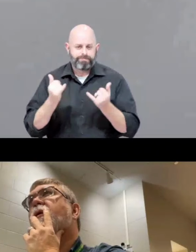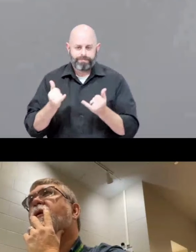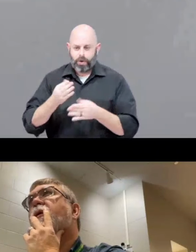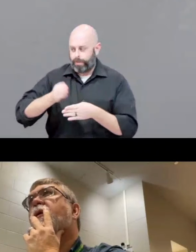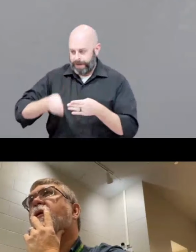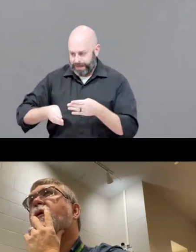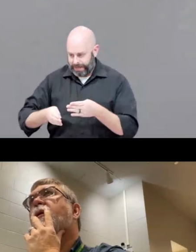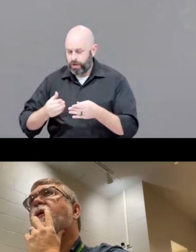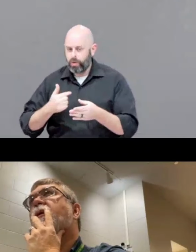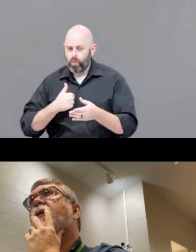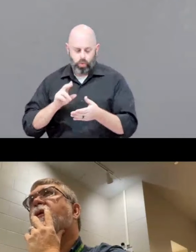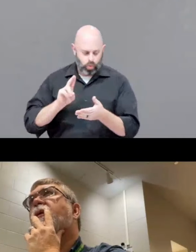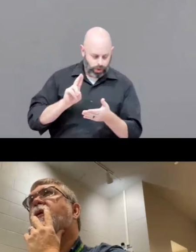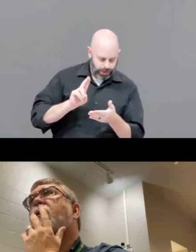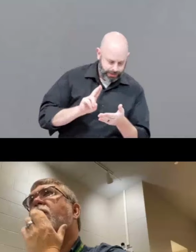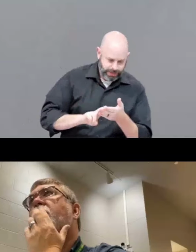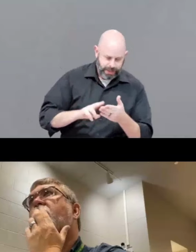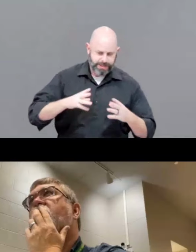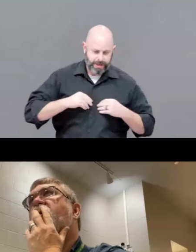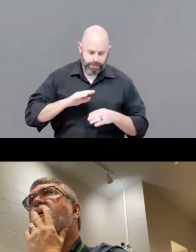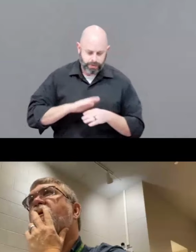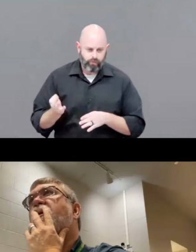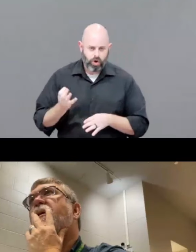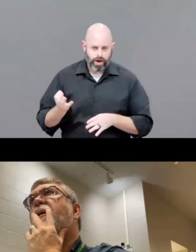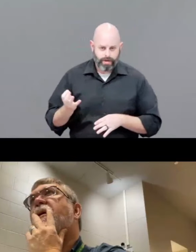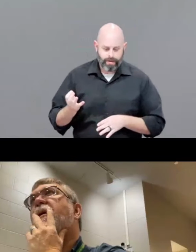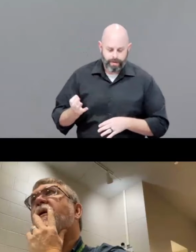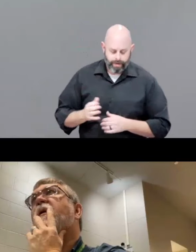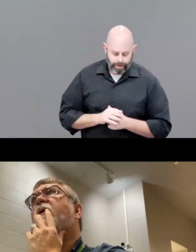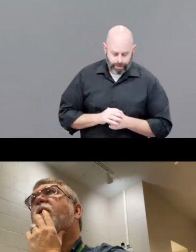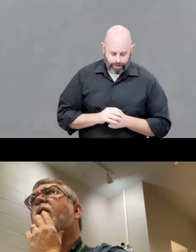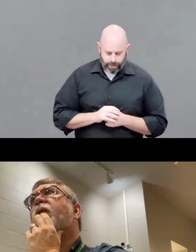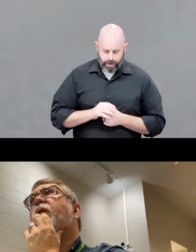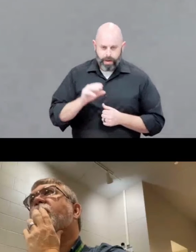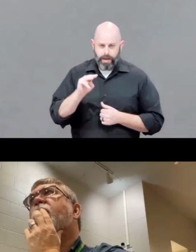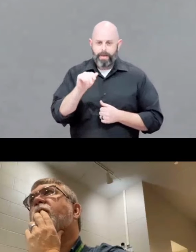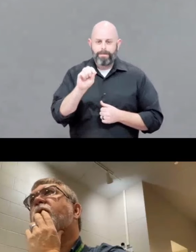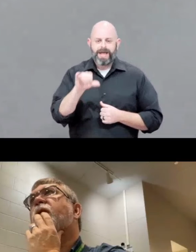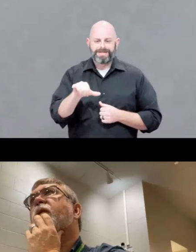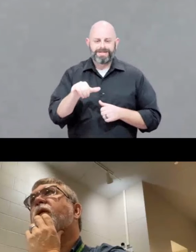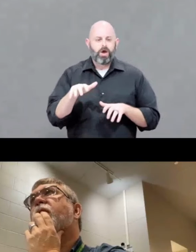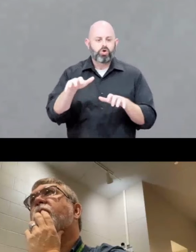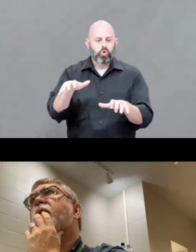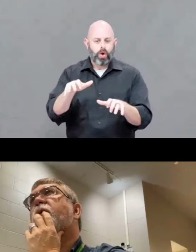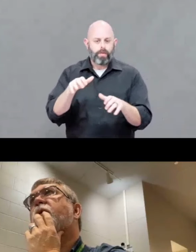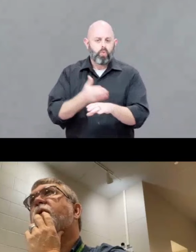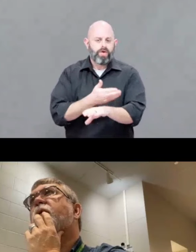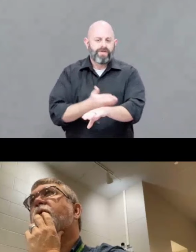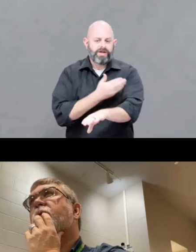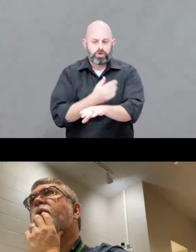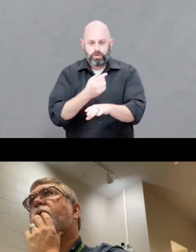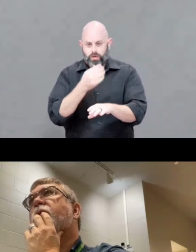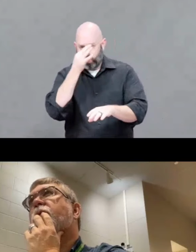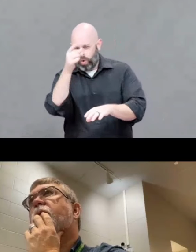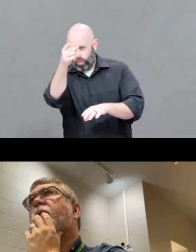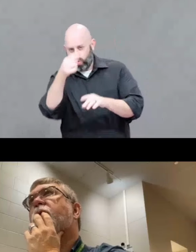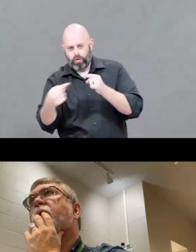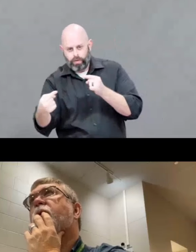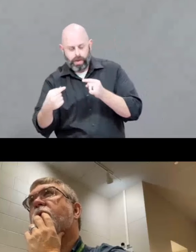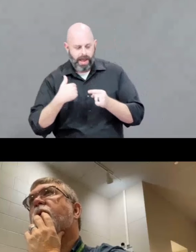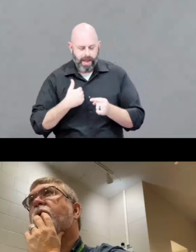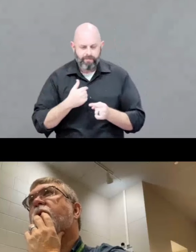sign the state construction files, acceptance on Friday. The Massey Auditorium renovation, which is right across the hall. We have some